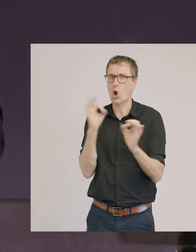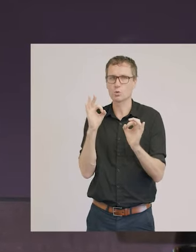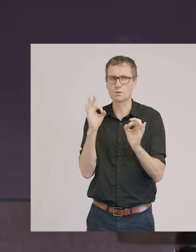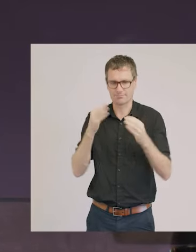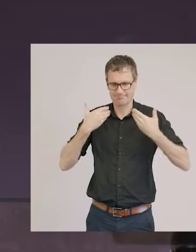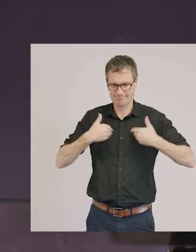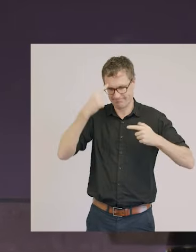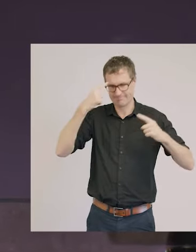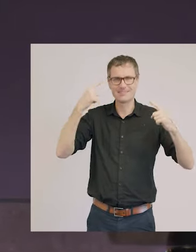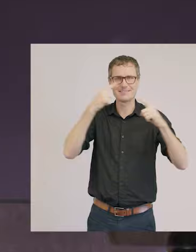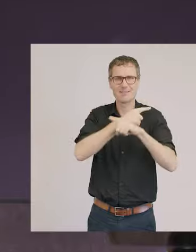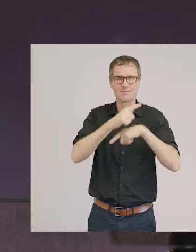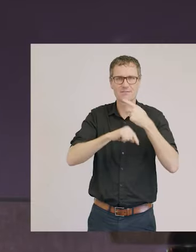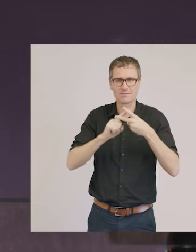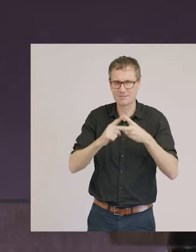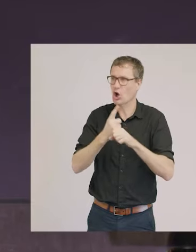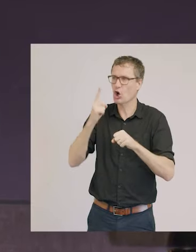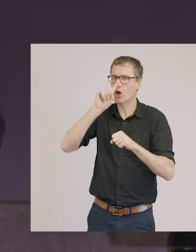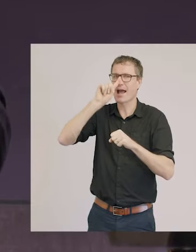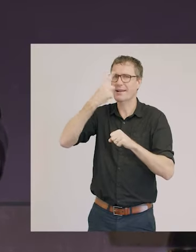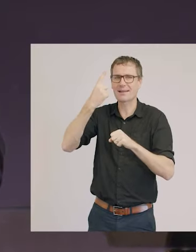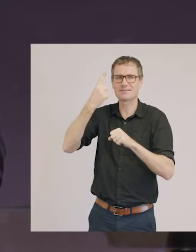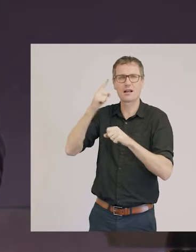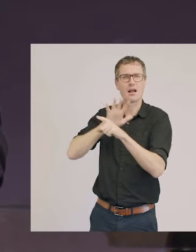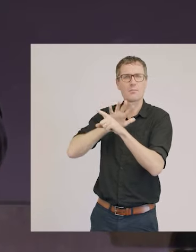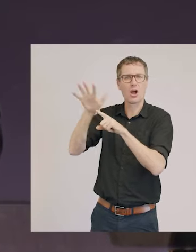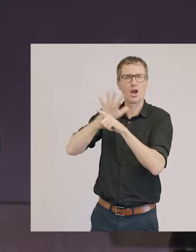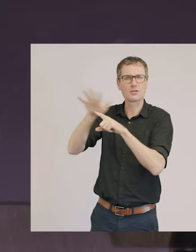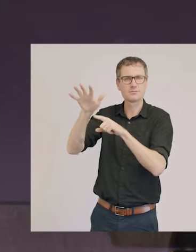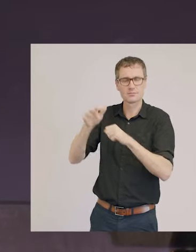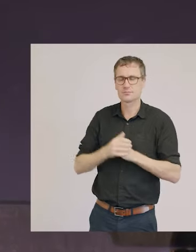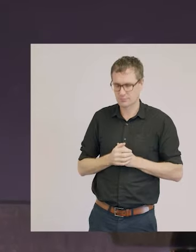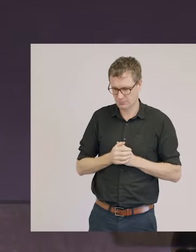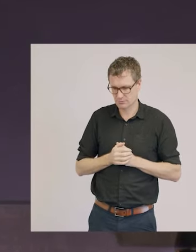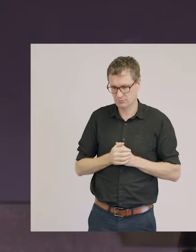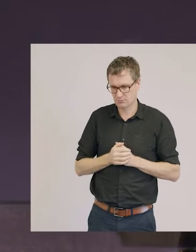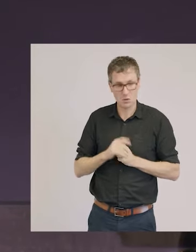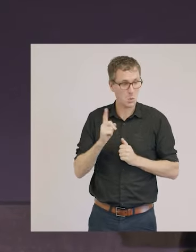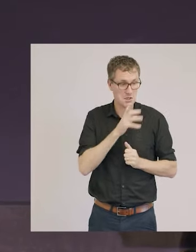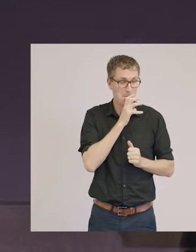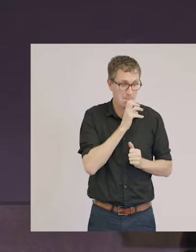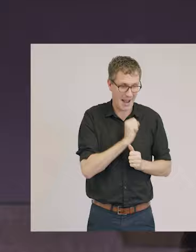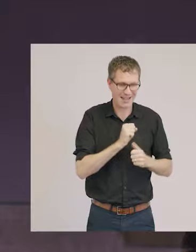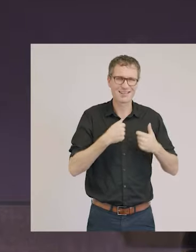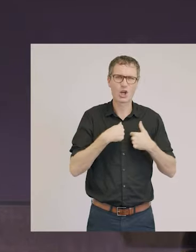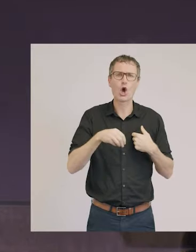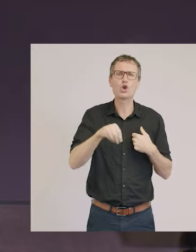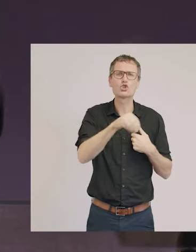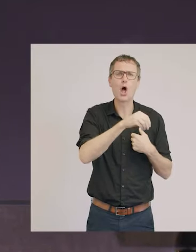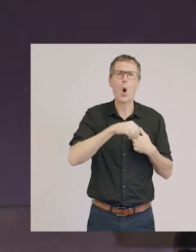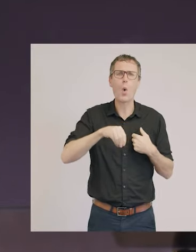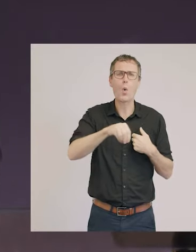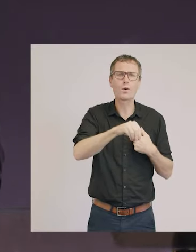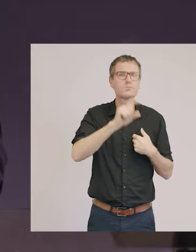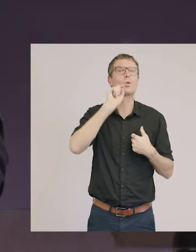be deceived. God will not be mocked. For whatsoever a man sows, that also he